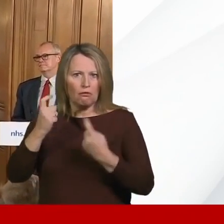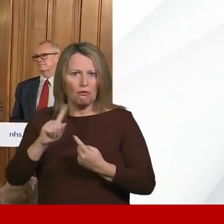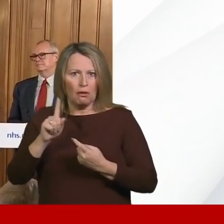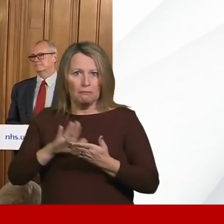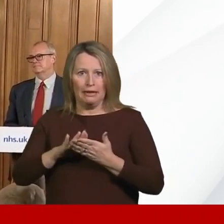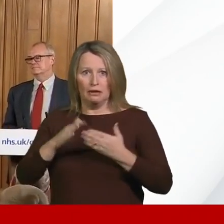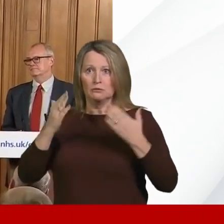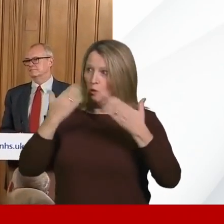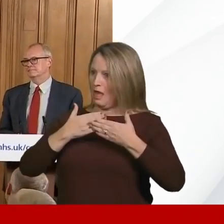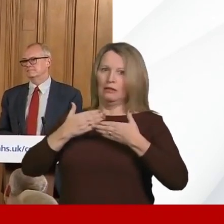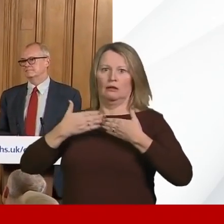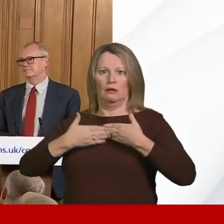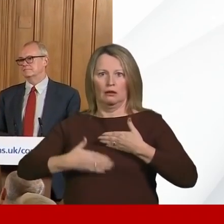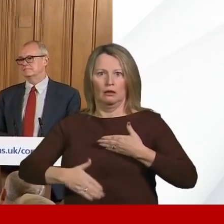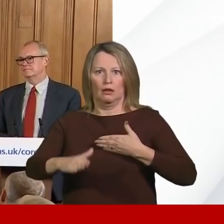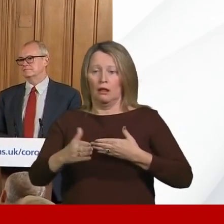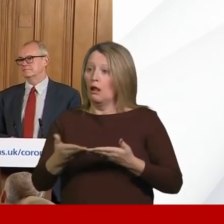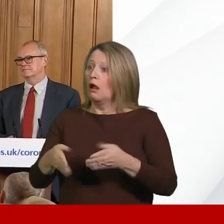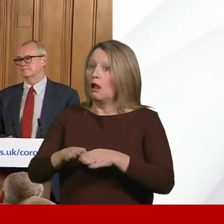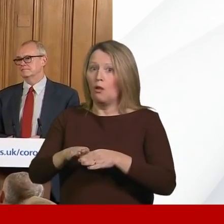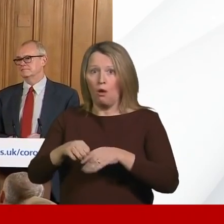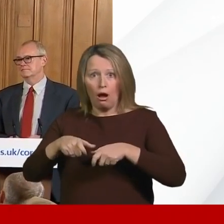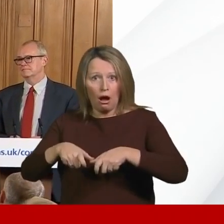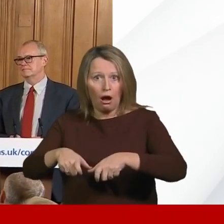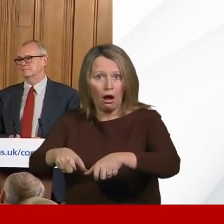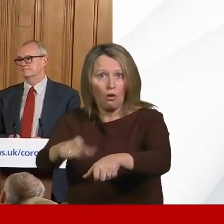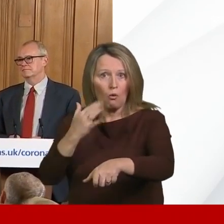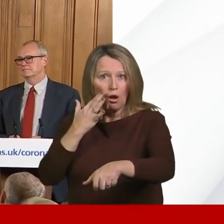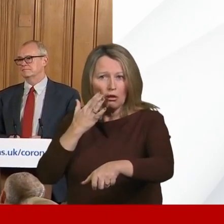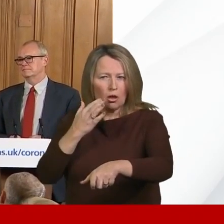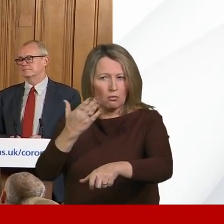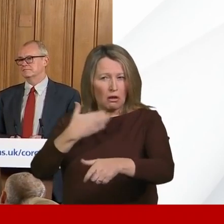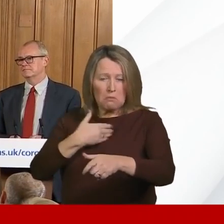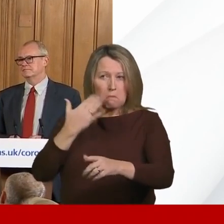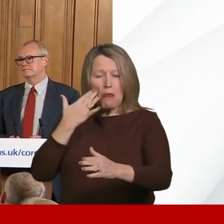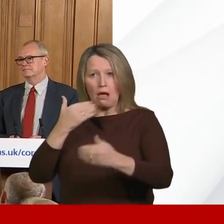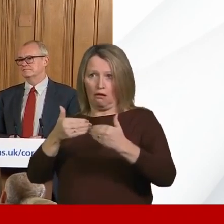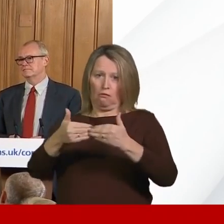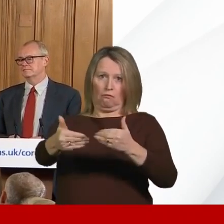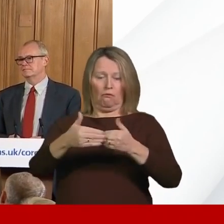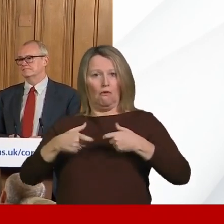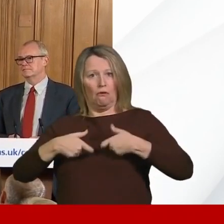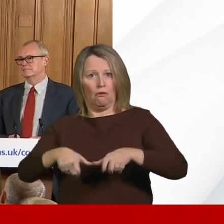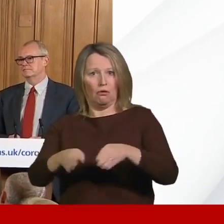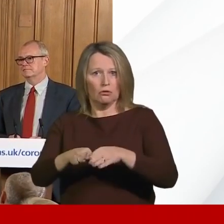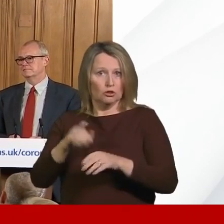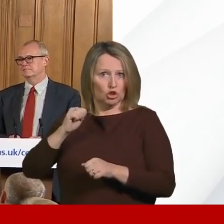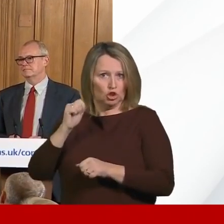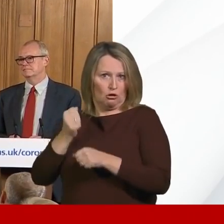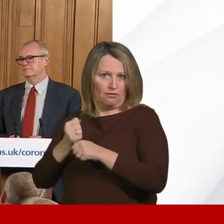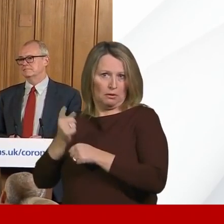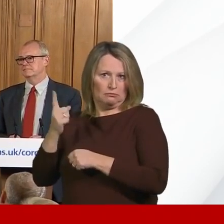Sir Patrick, but in the simplest, clearest of terms, if schools are to be closed to slow the spread, why